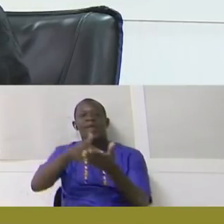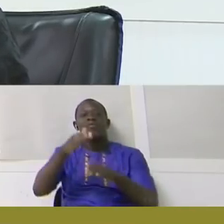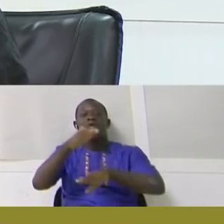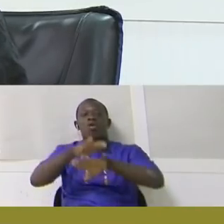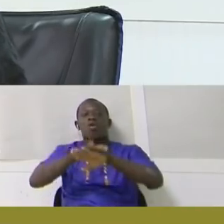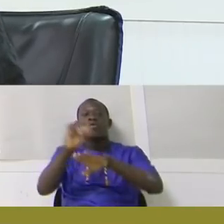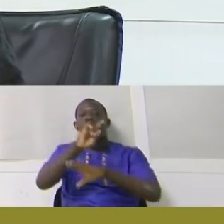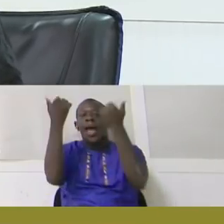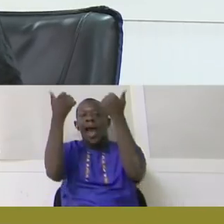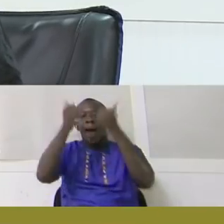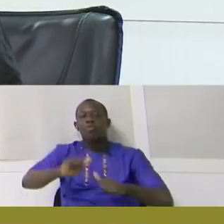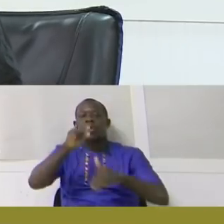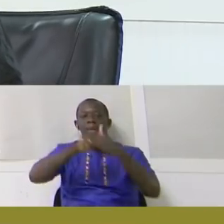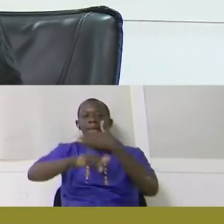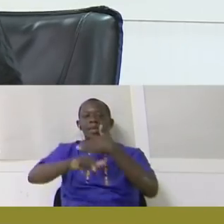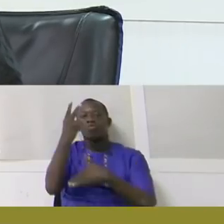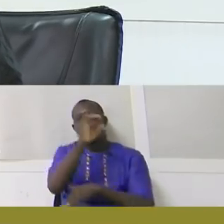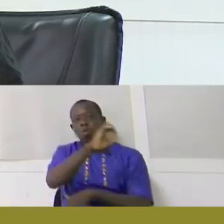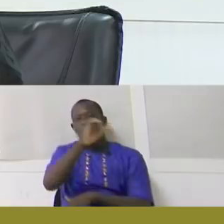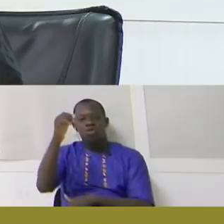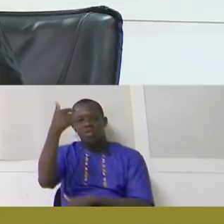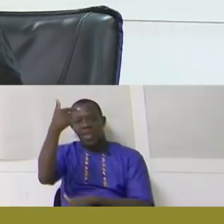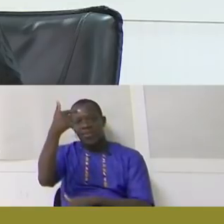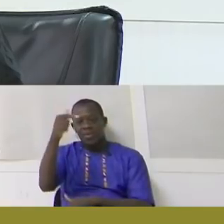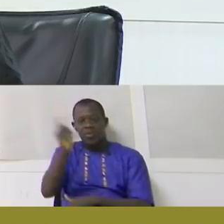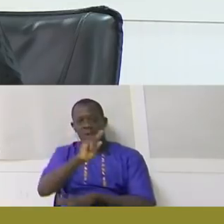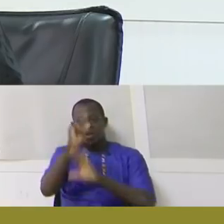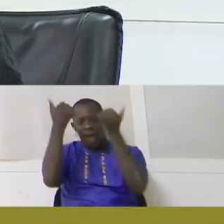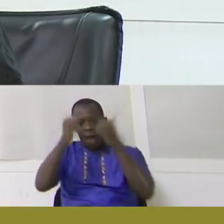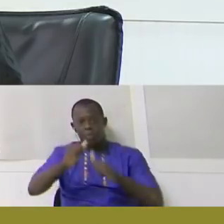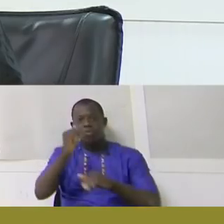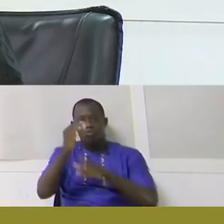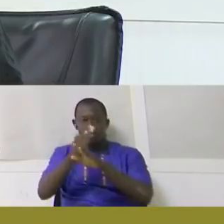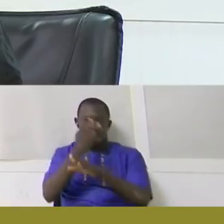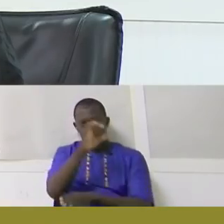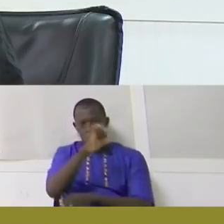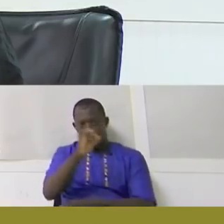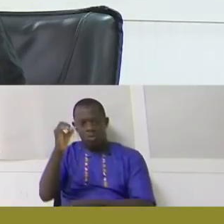in 2007 let me now proceed to talk about